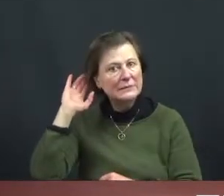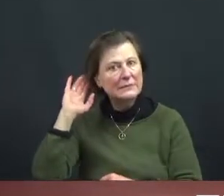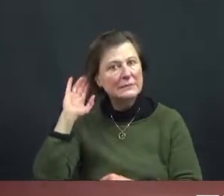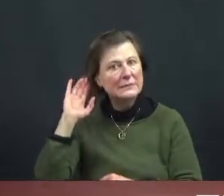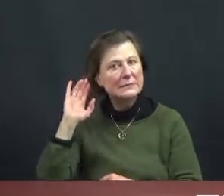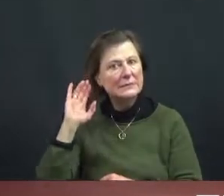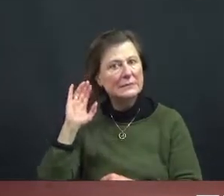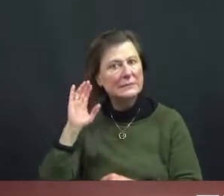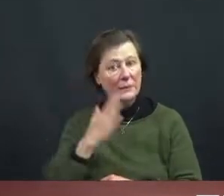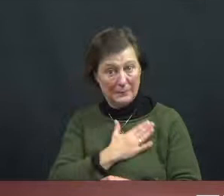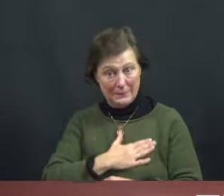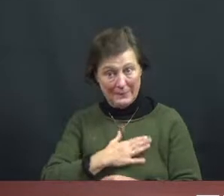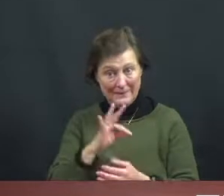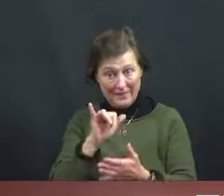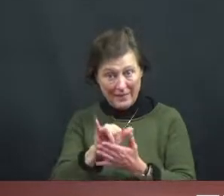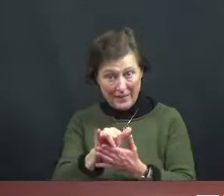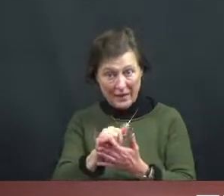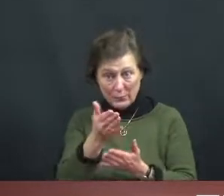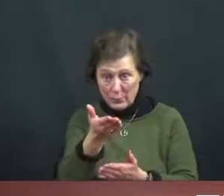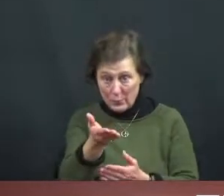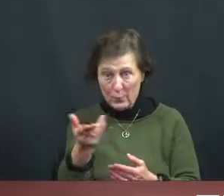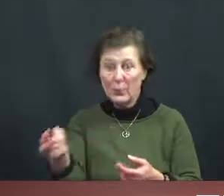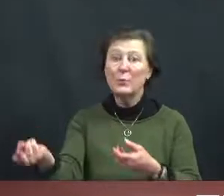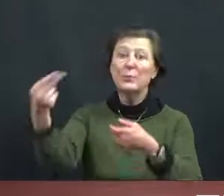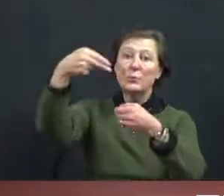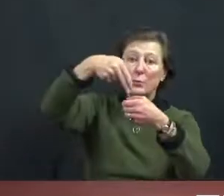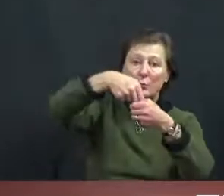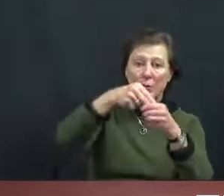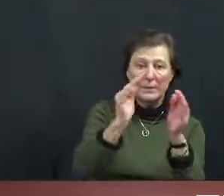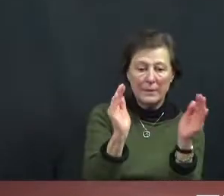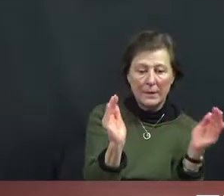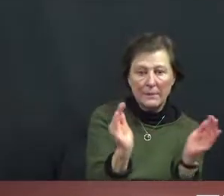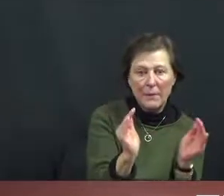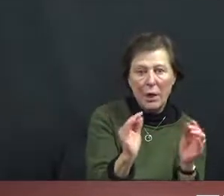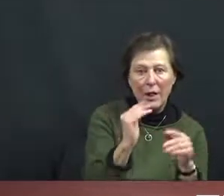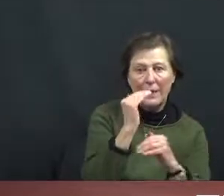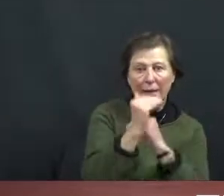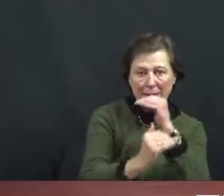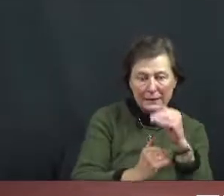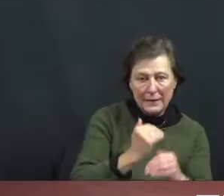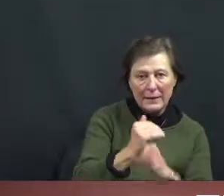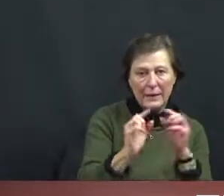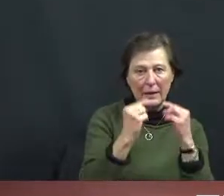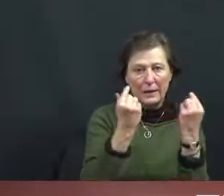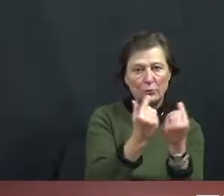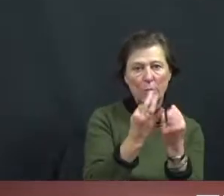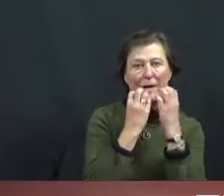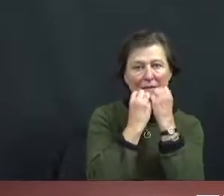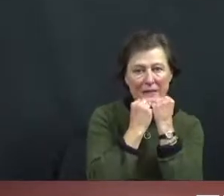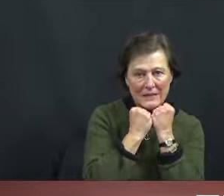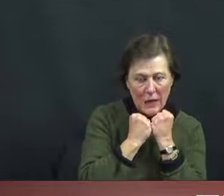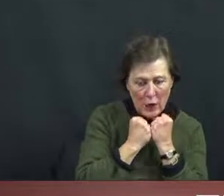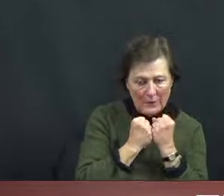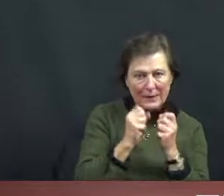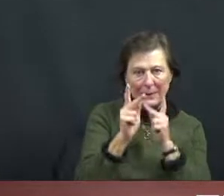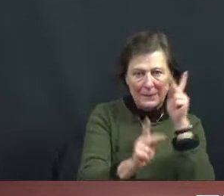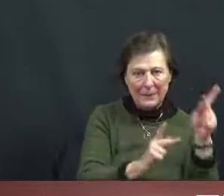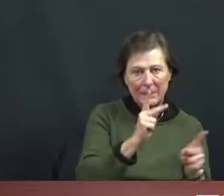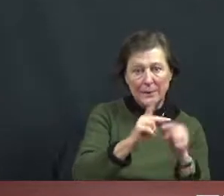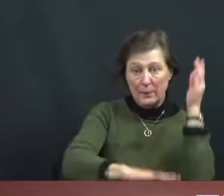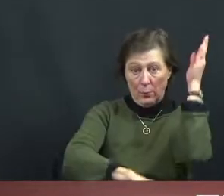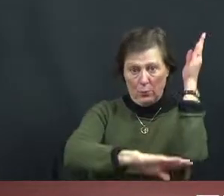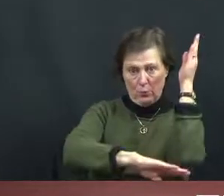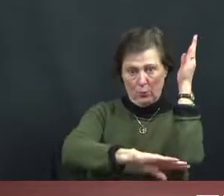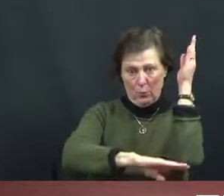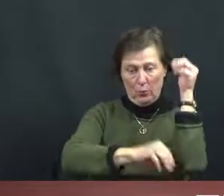if this is you, join a small, kind group of caring individuals at noon every